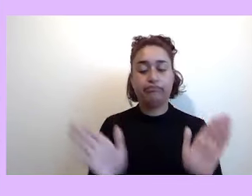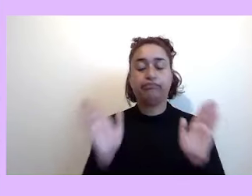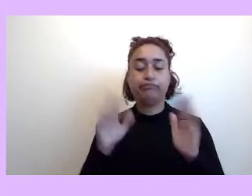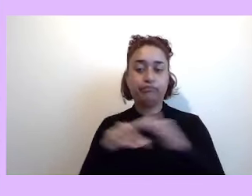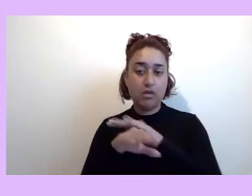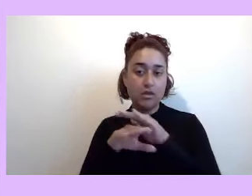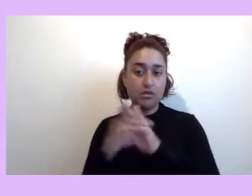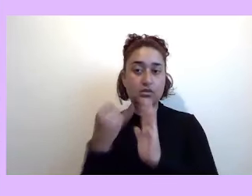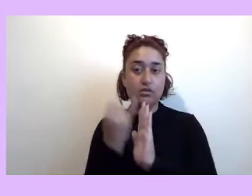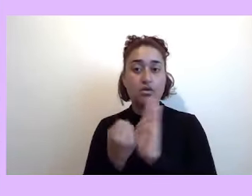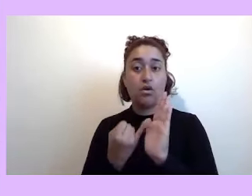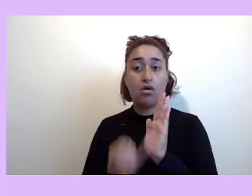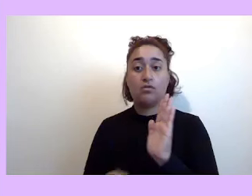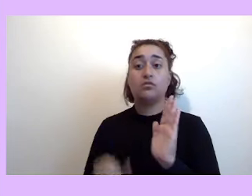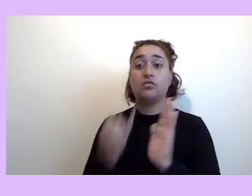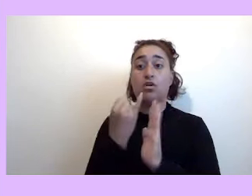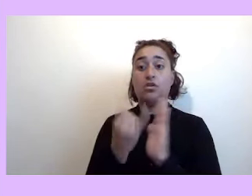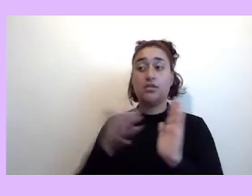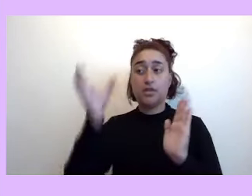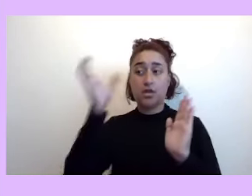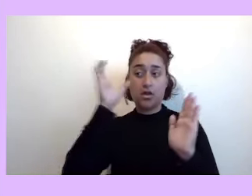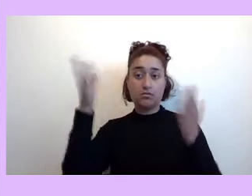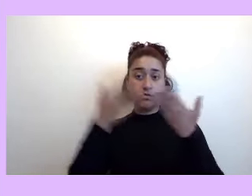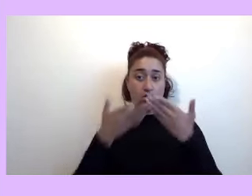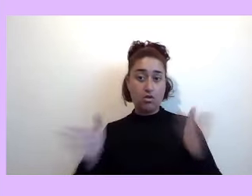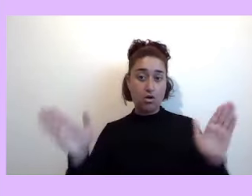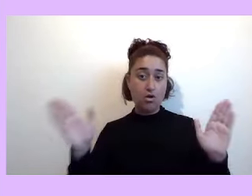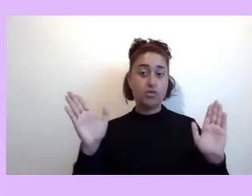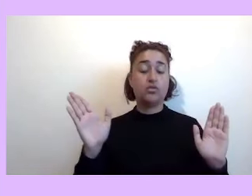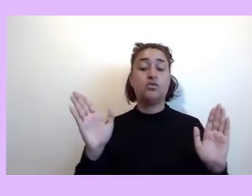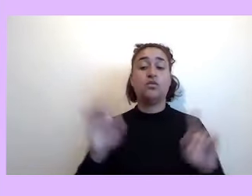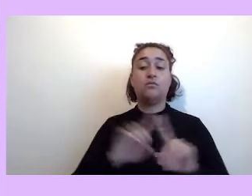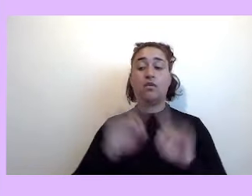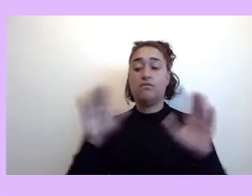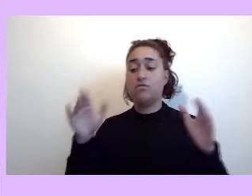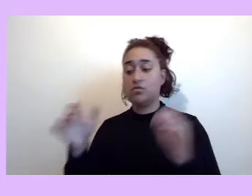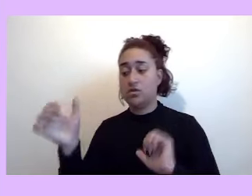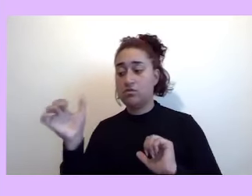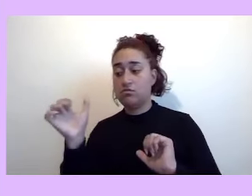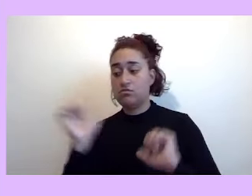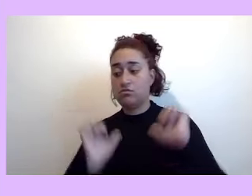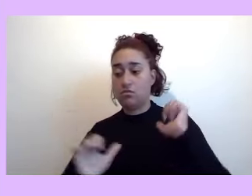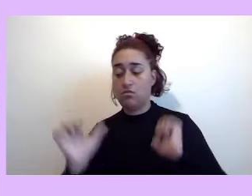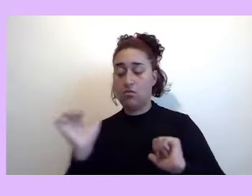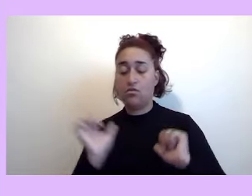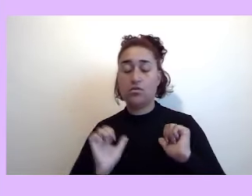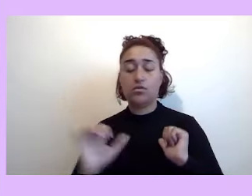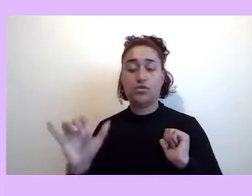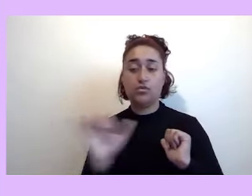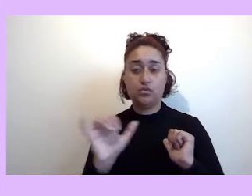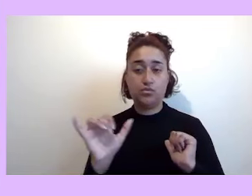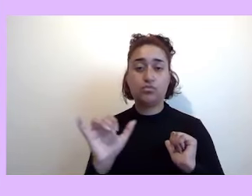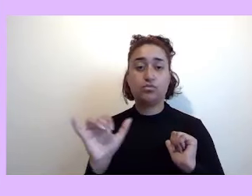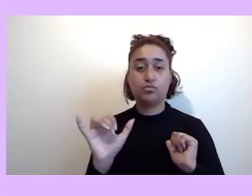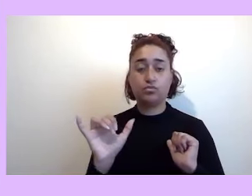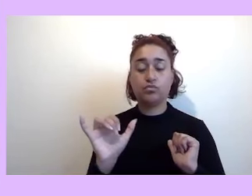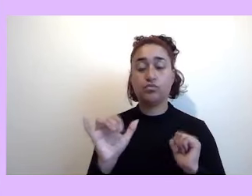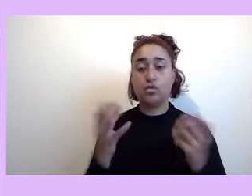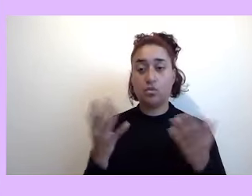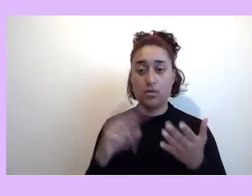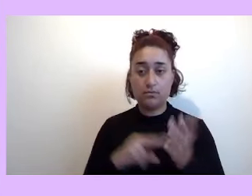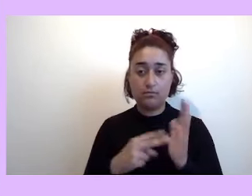writ large, to the performance arts in particular, and here in terms of theater and what it means in